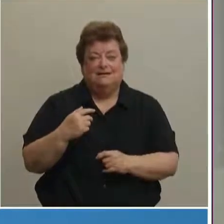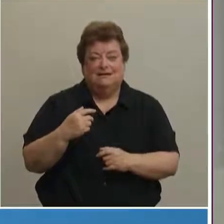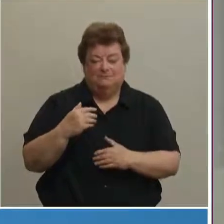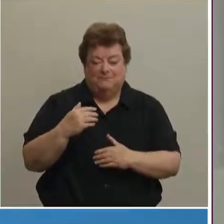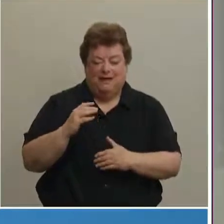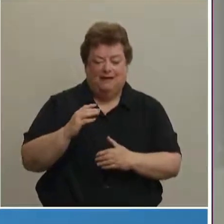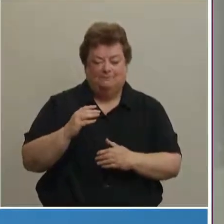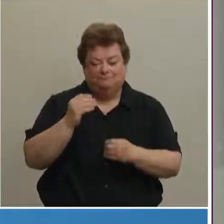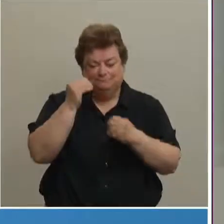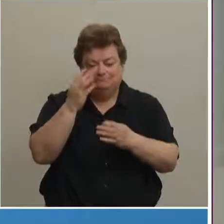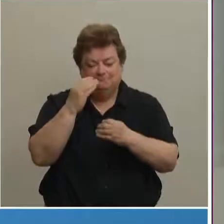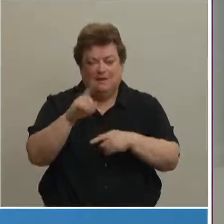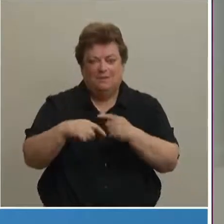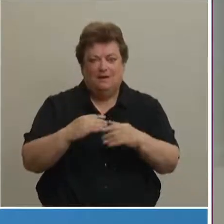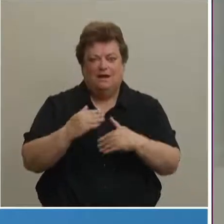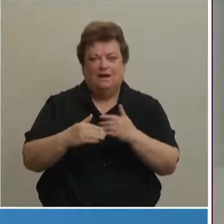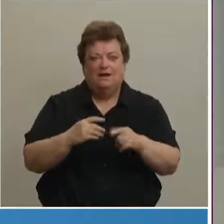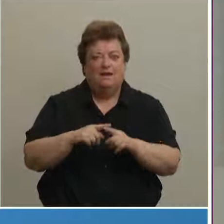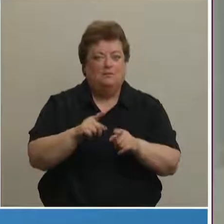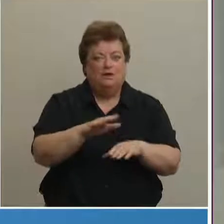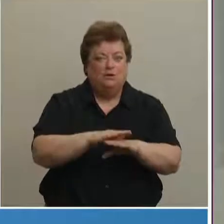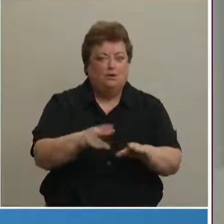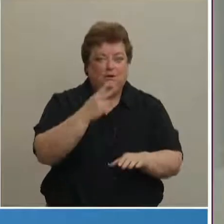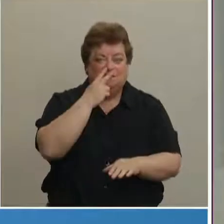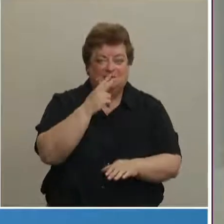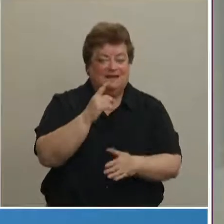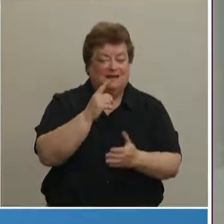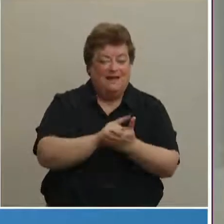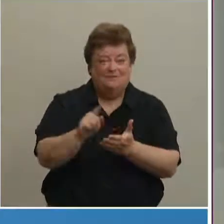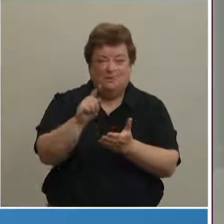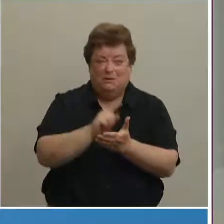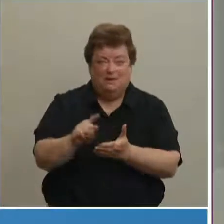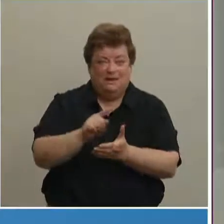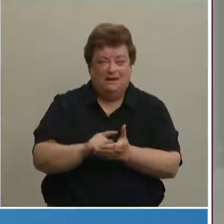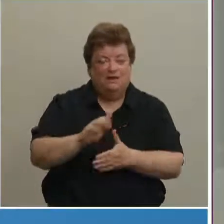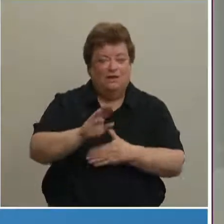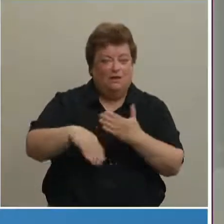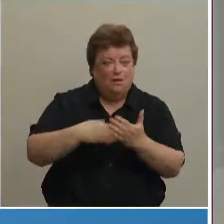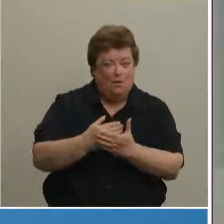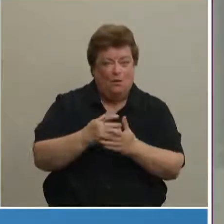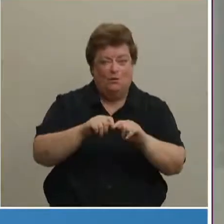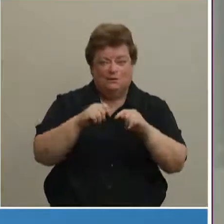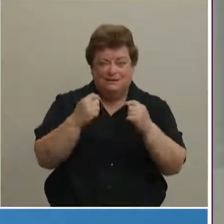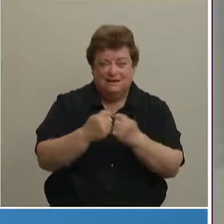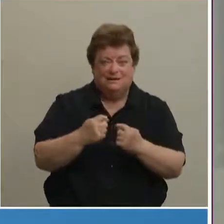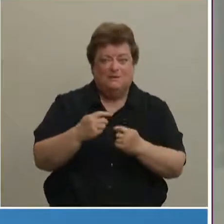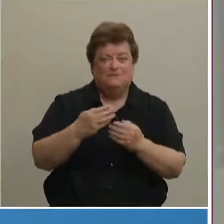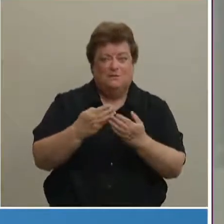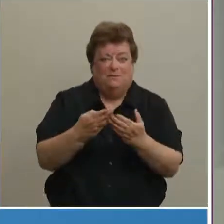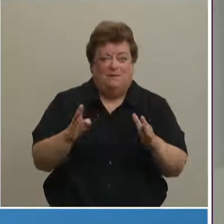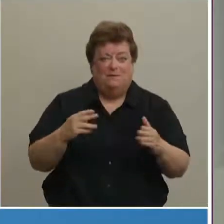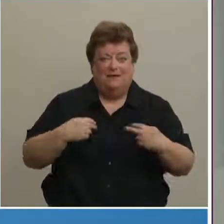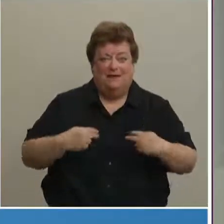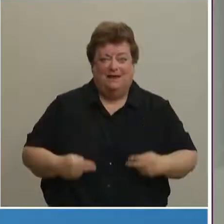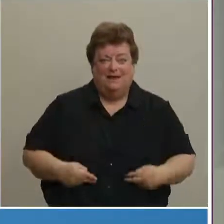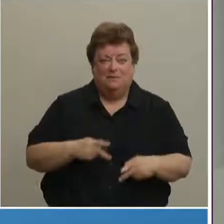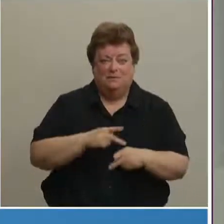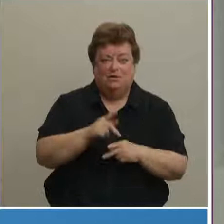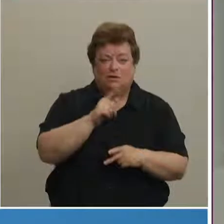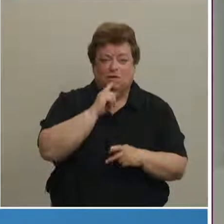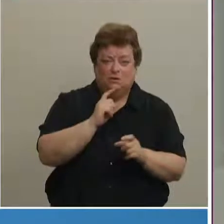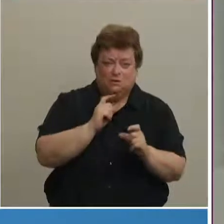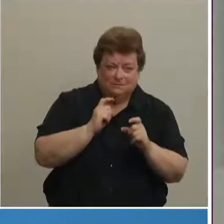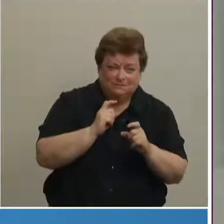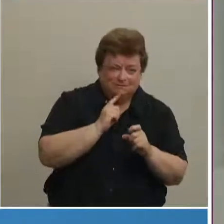progress. And what you don't see week after week is the entire team of local public health professionals who dedicate their lives